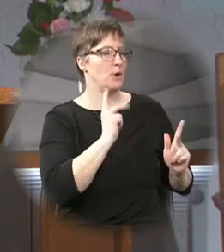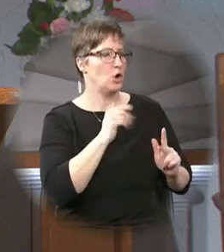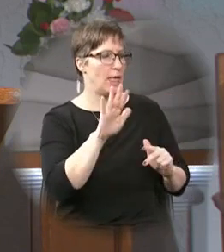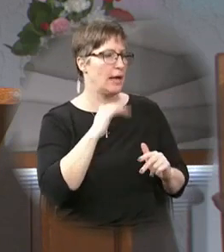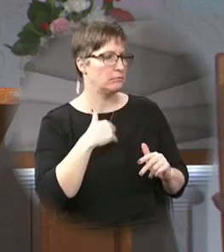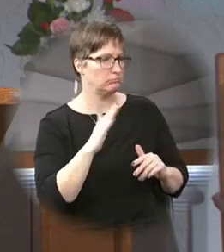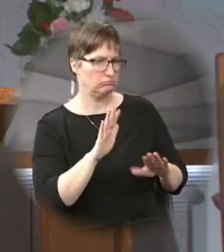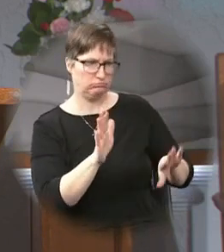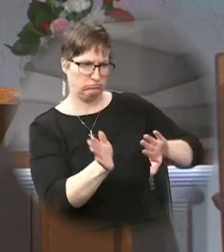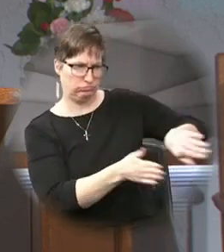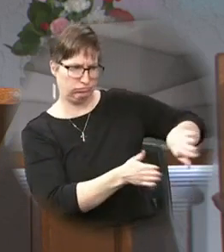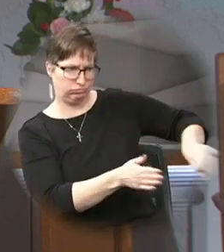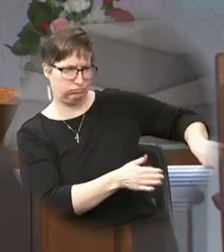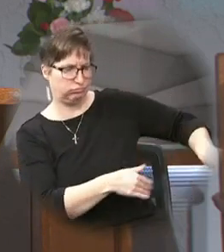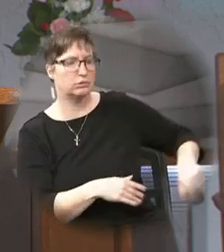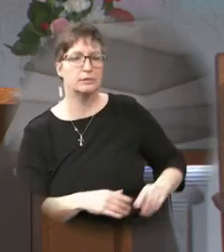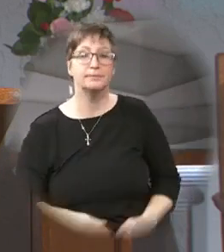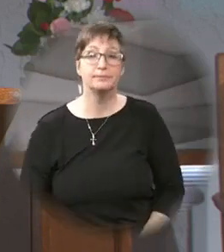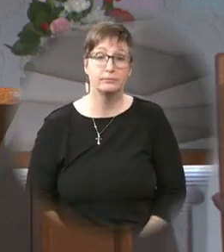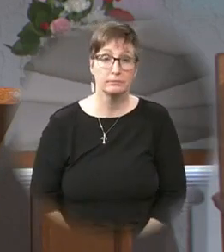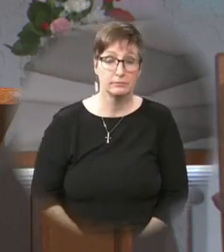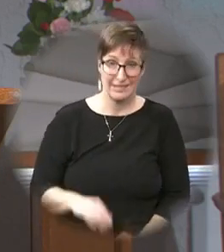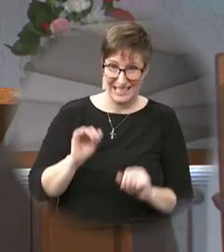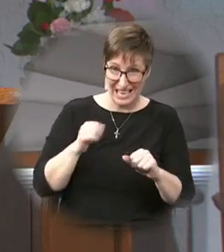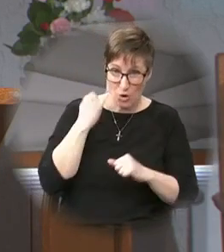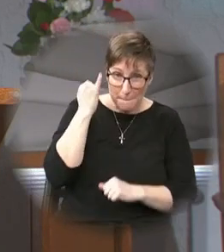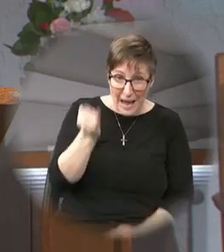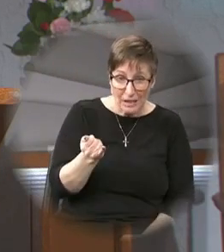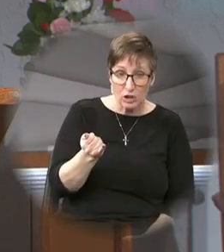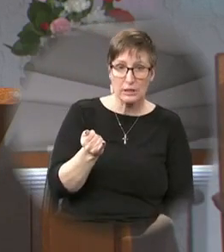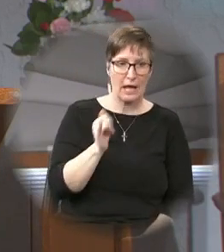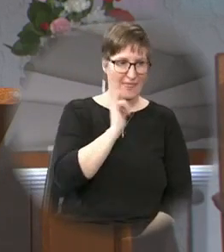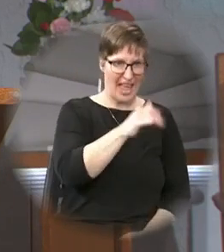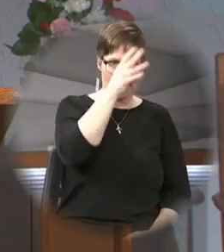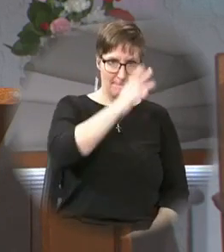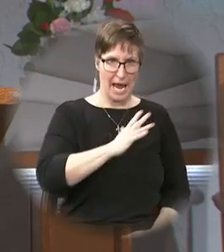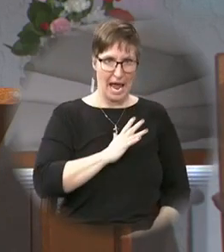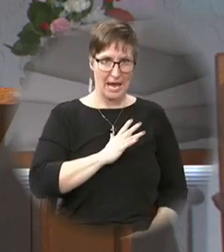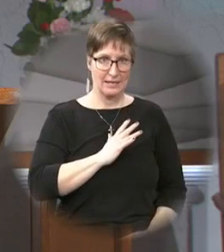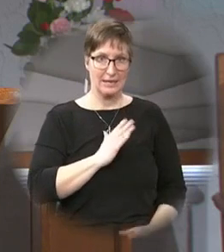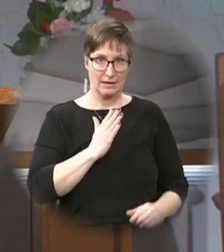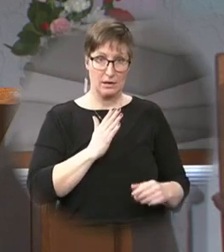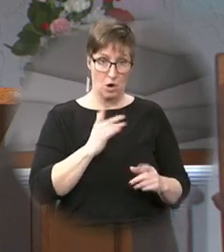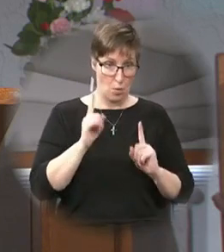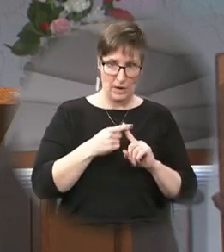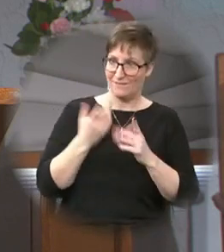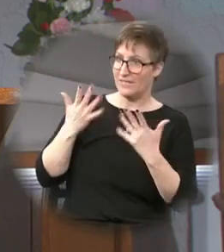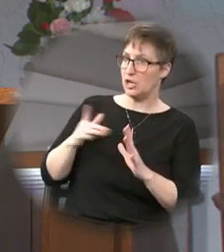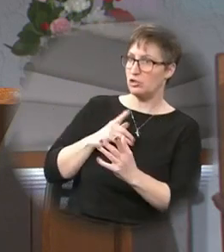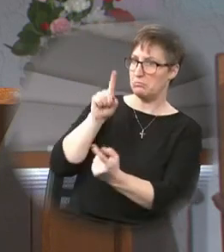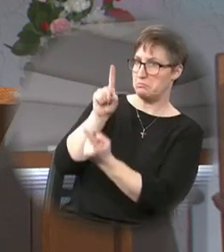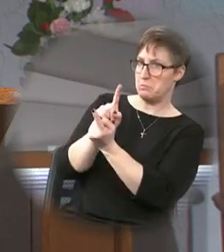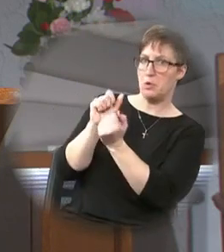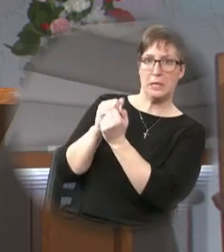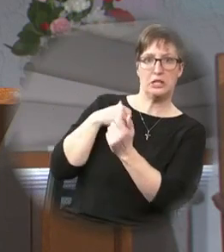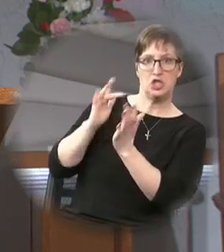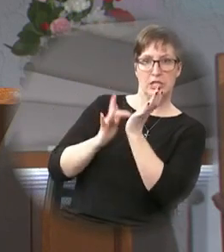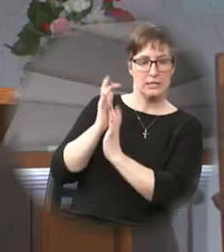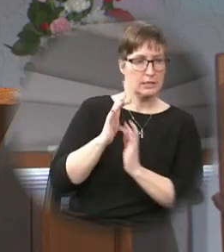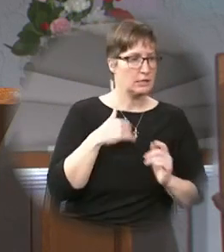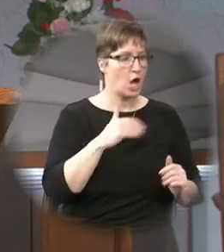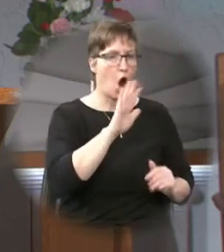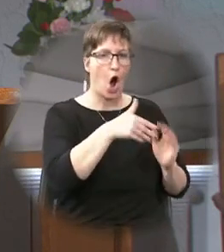him. We can well imagine that everywhere that man went after his encounter with Jesus, with